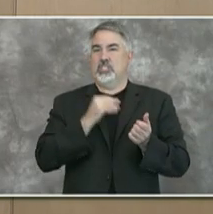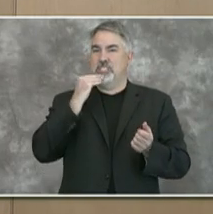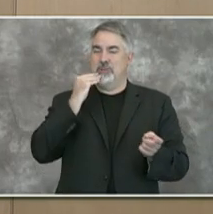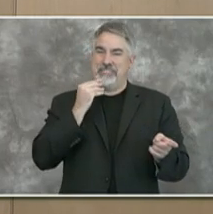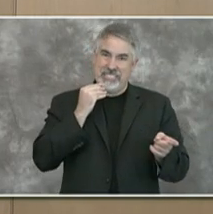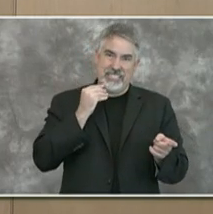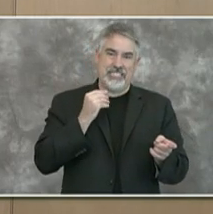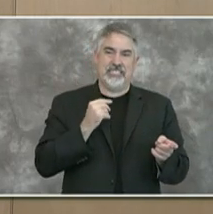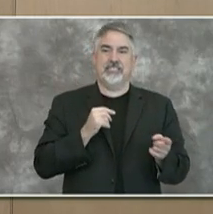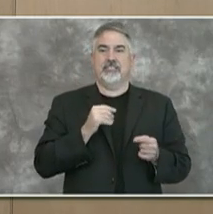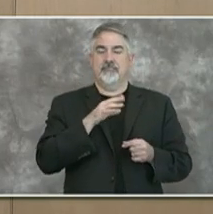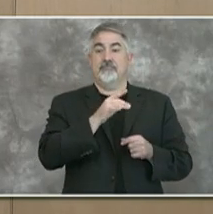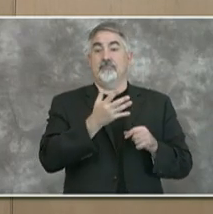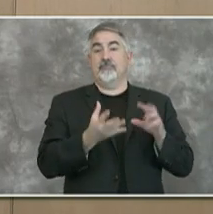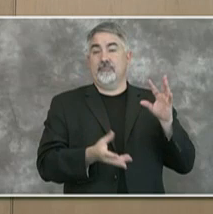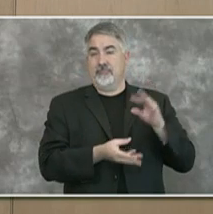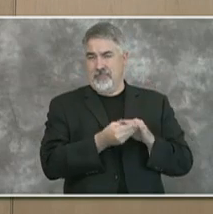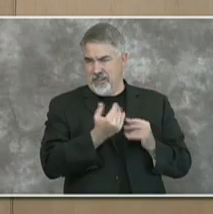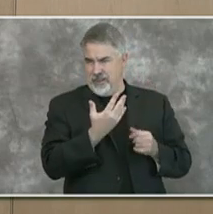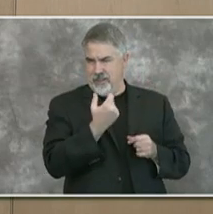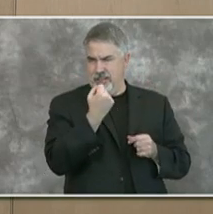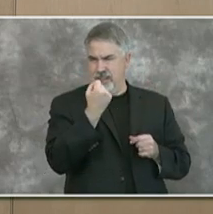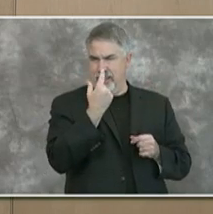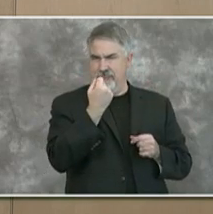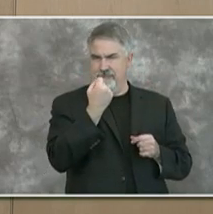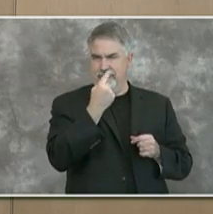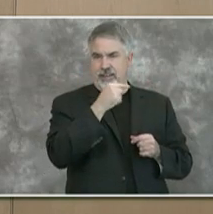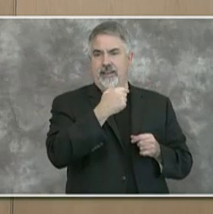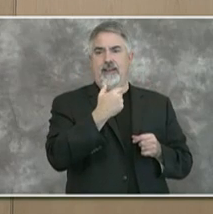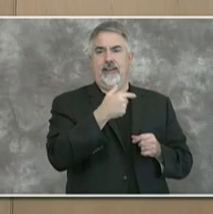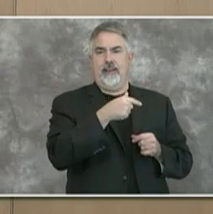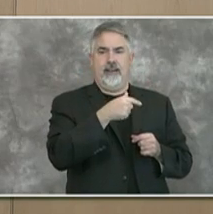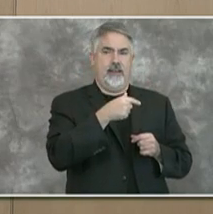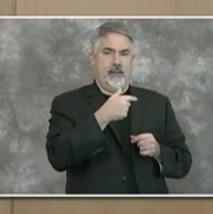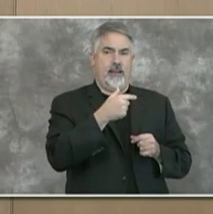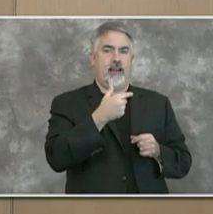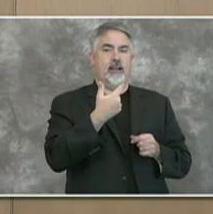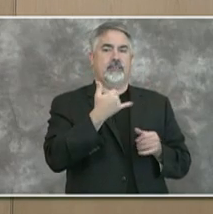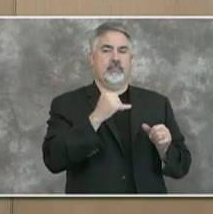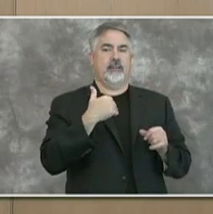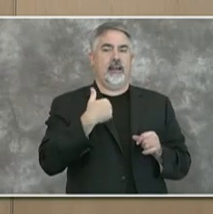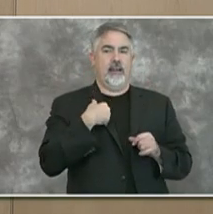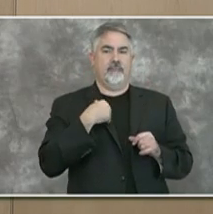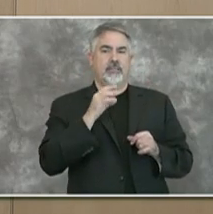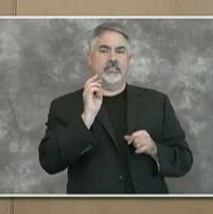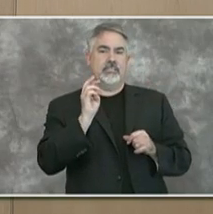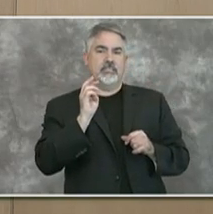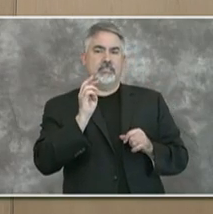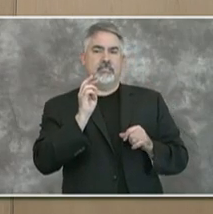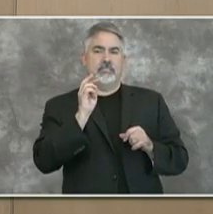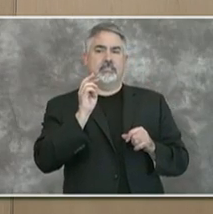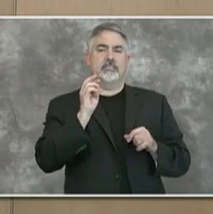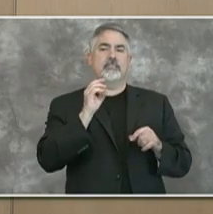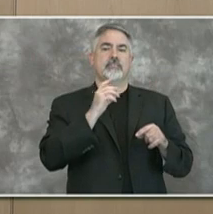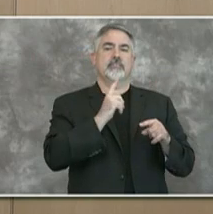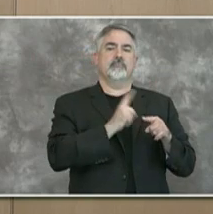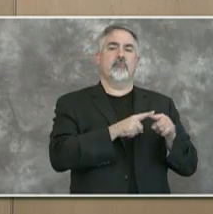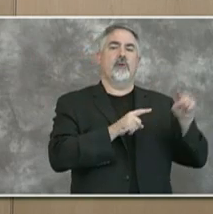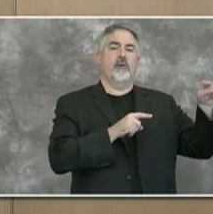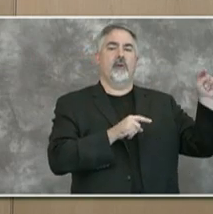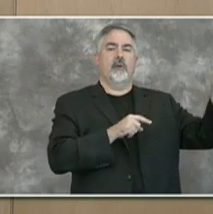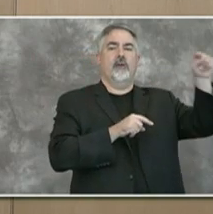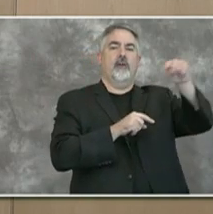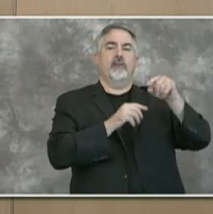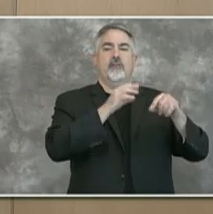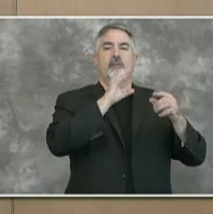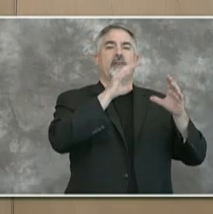total group to a number of 11, and we still have 6 outbreaks in community settings. And I would imagine